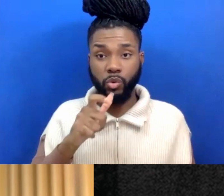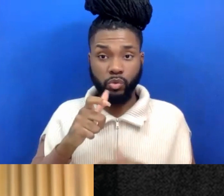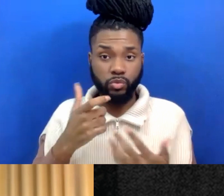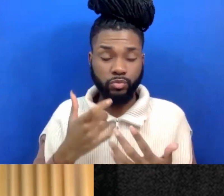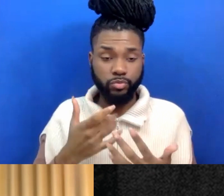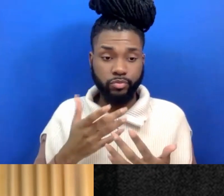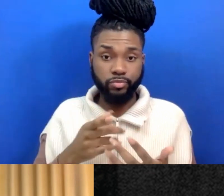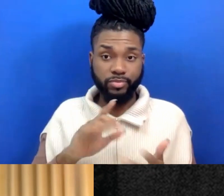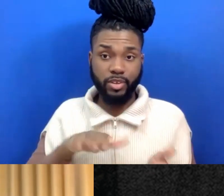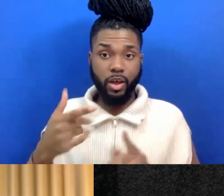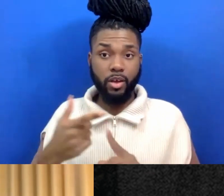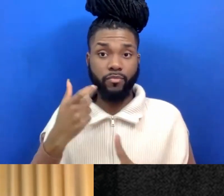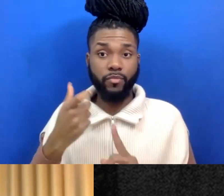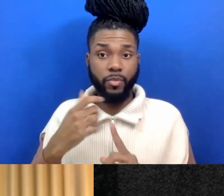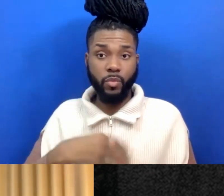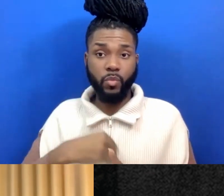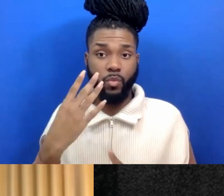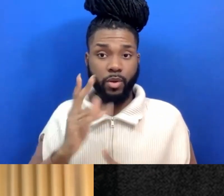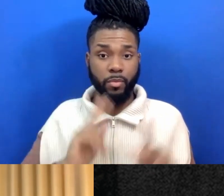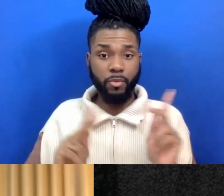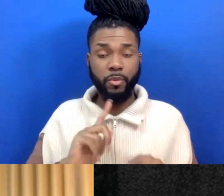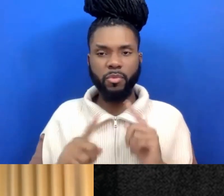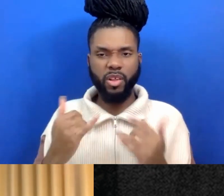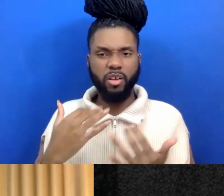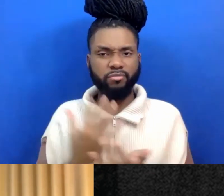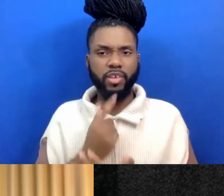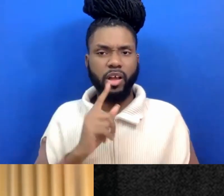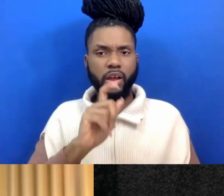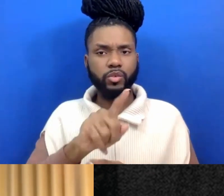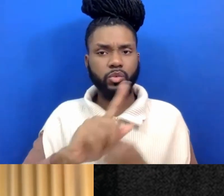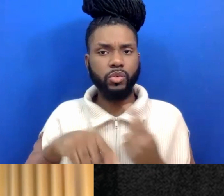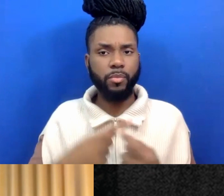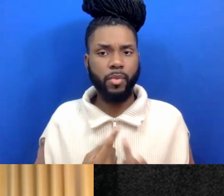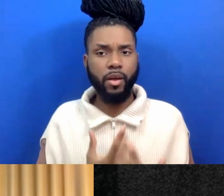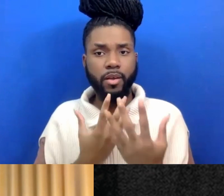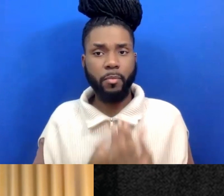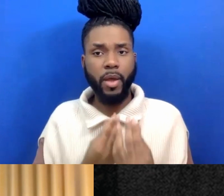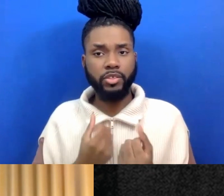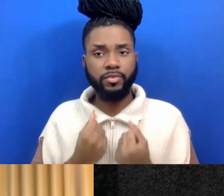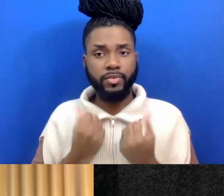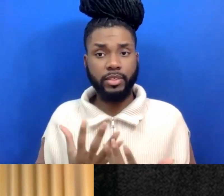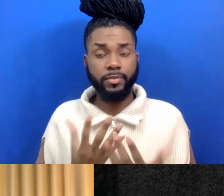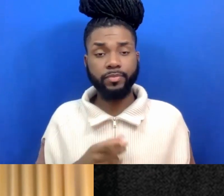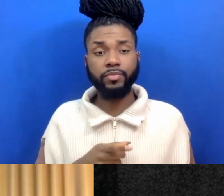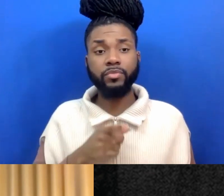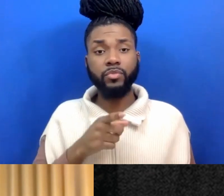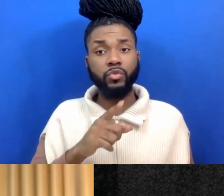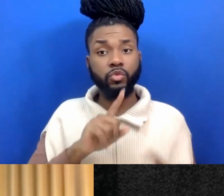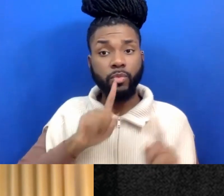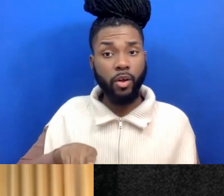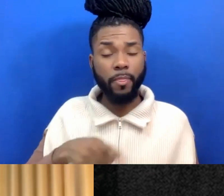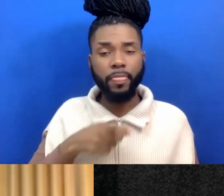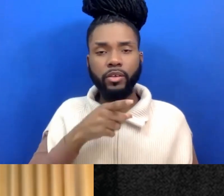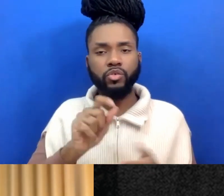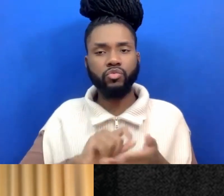whiteness, Drew asked you, Tina, a question about compassion fatigue, to which you responded that you were